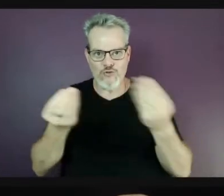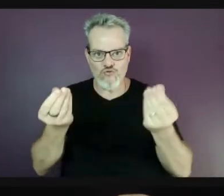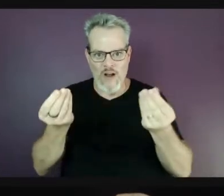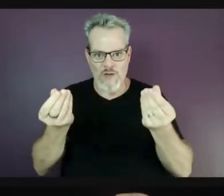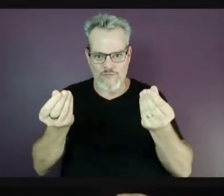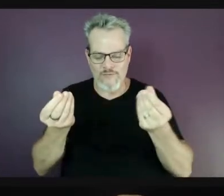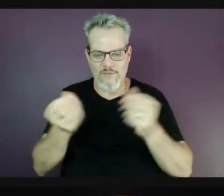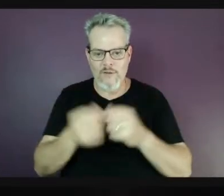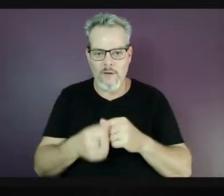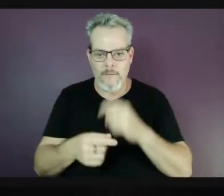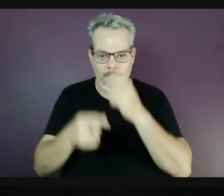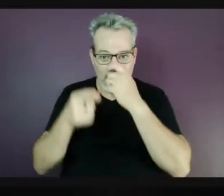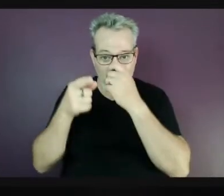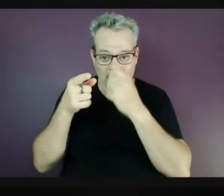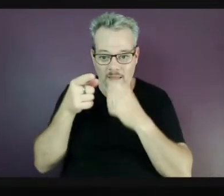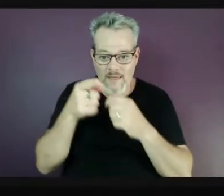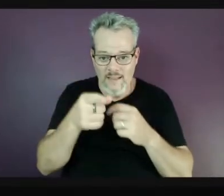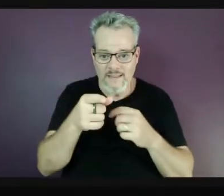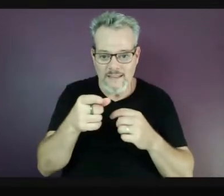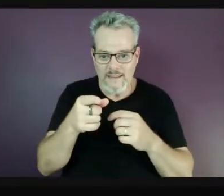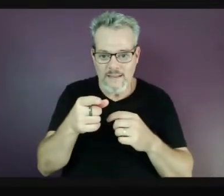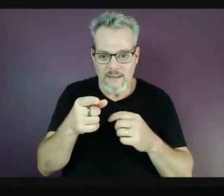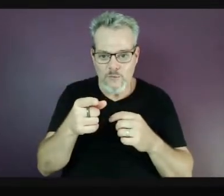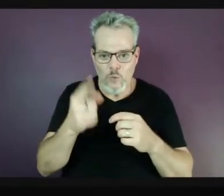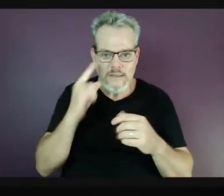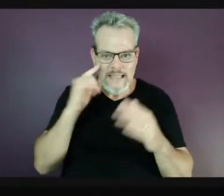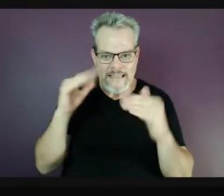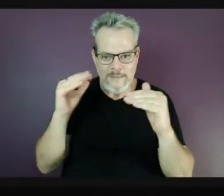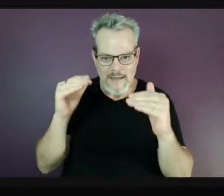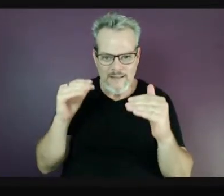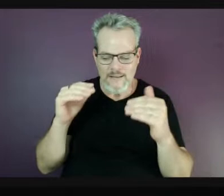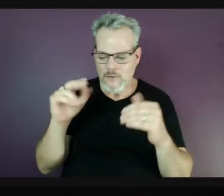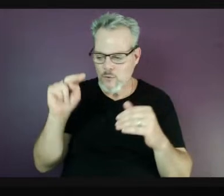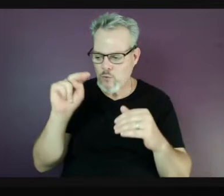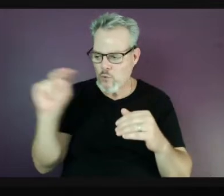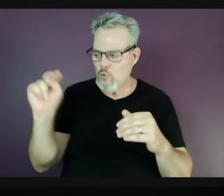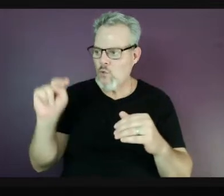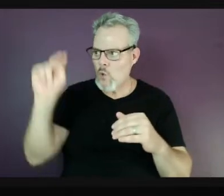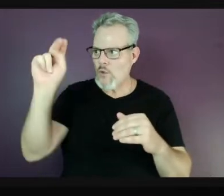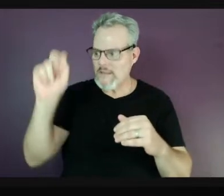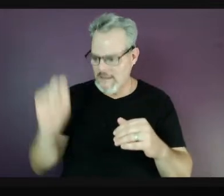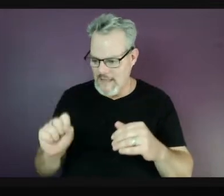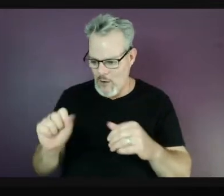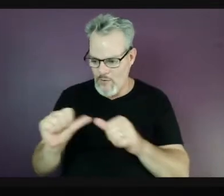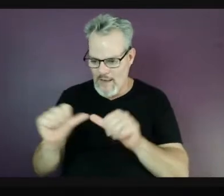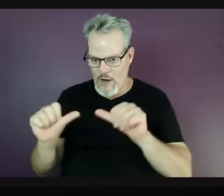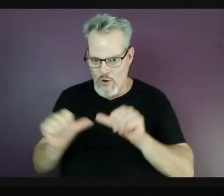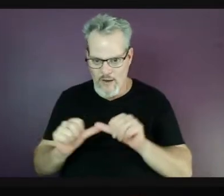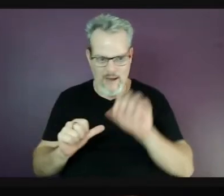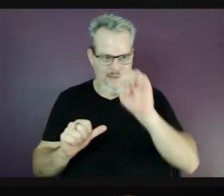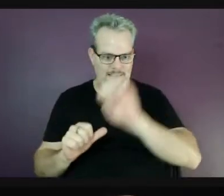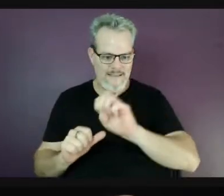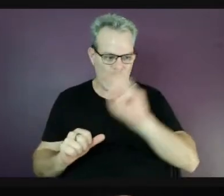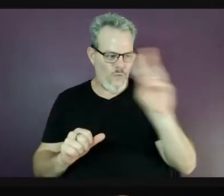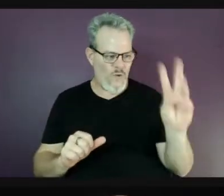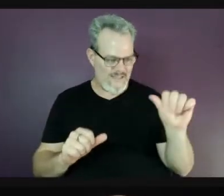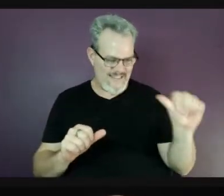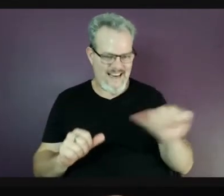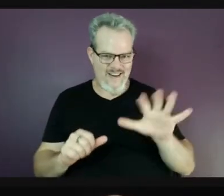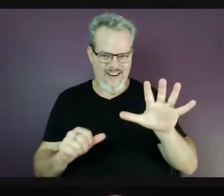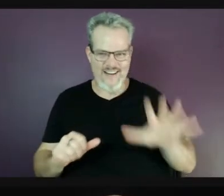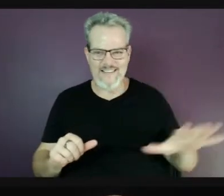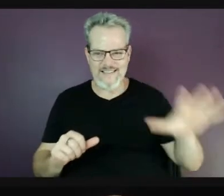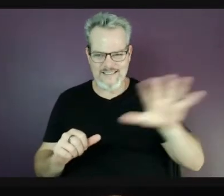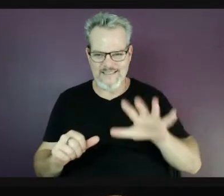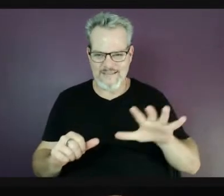was projected to north-south cross-section, east-west one. But as you may have seen this before, and as I might just